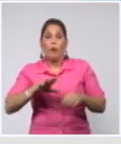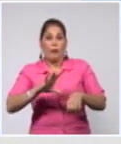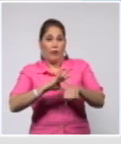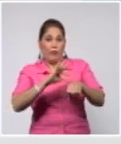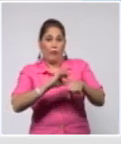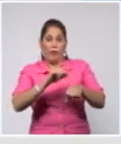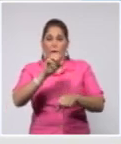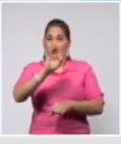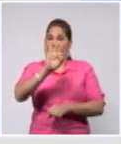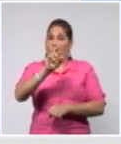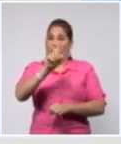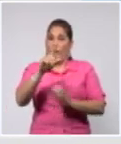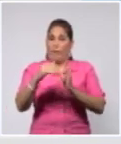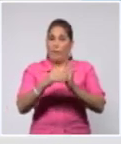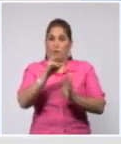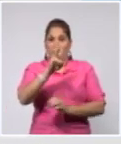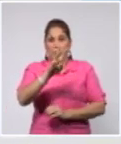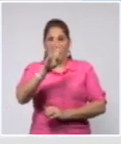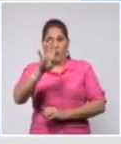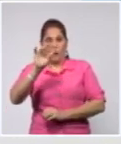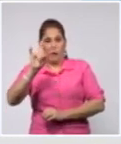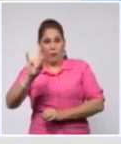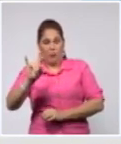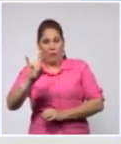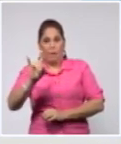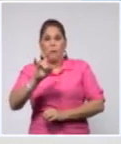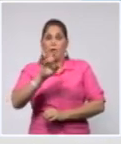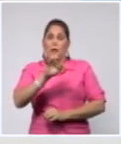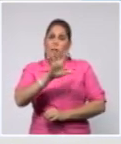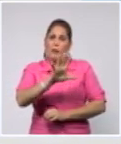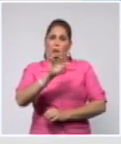6,483 are under observation. There are